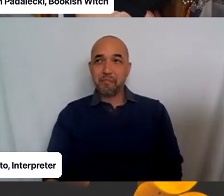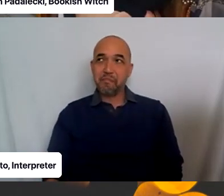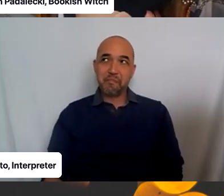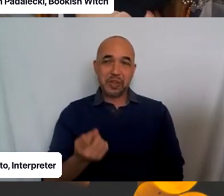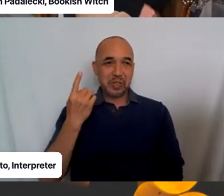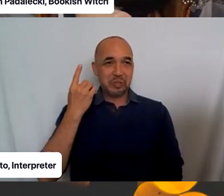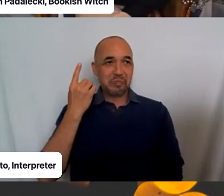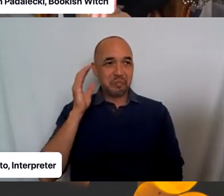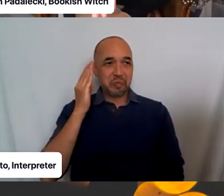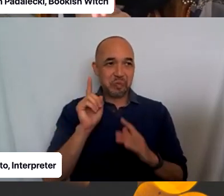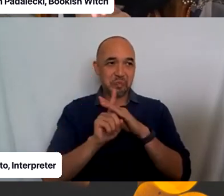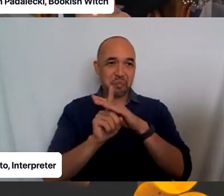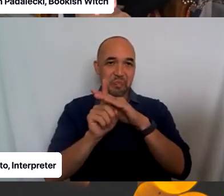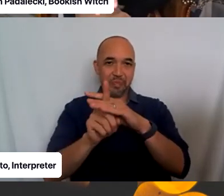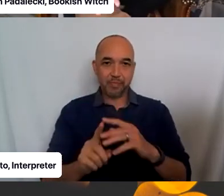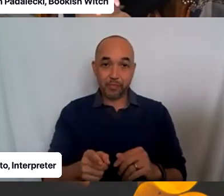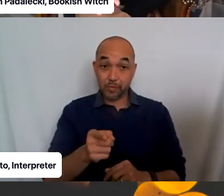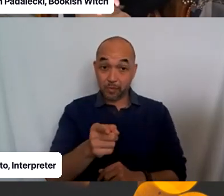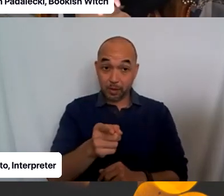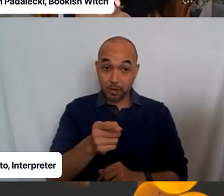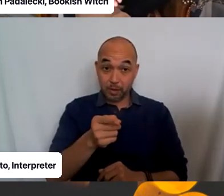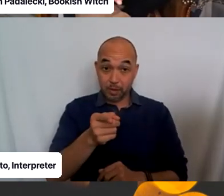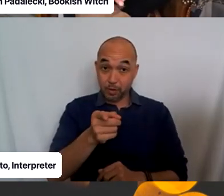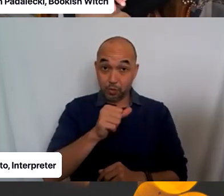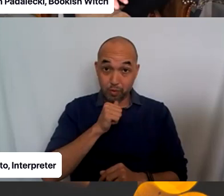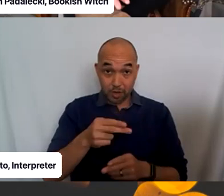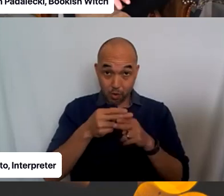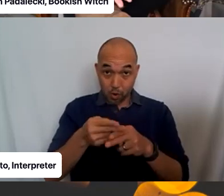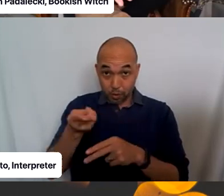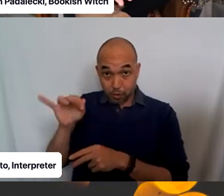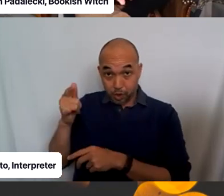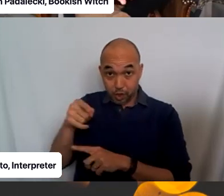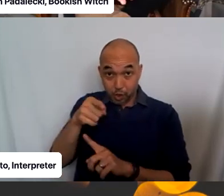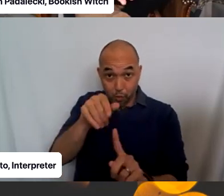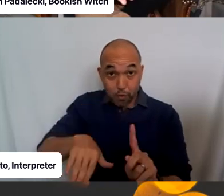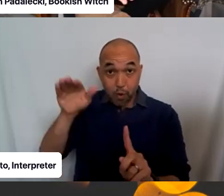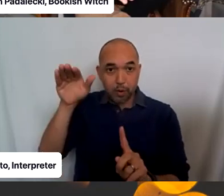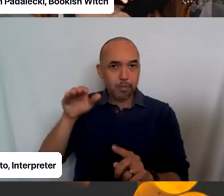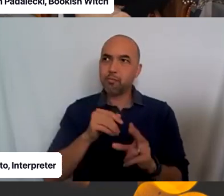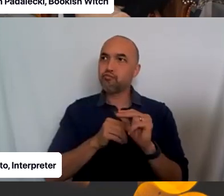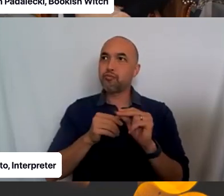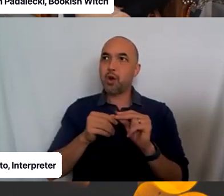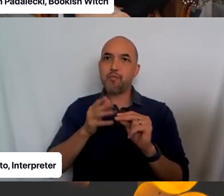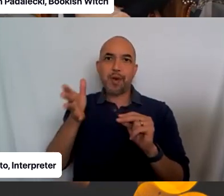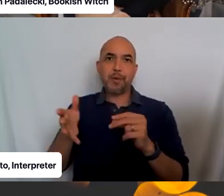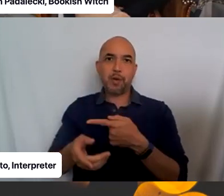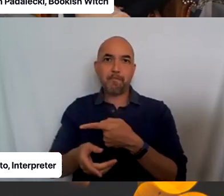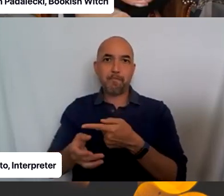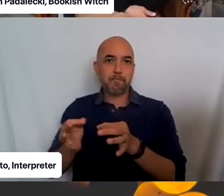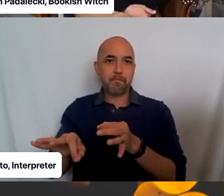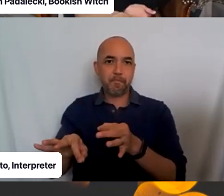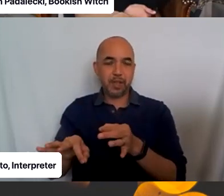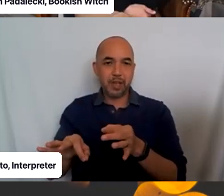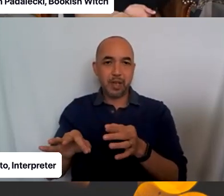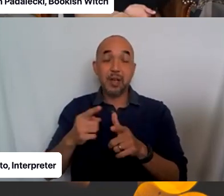I love it. Did you not call her Gigi growing up, or you did? No, it was just always grandma. I mean, and then after I